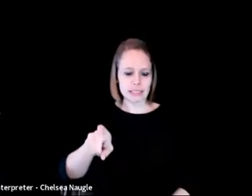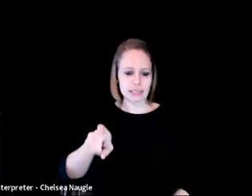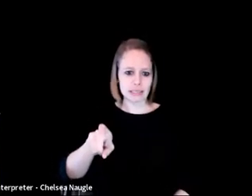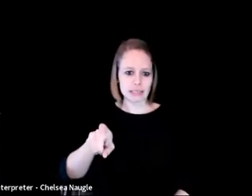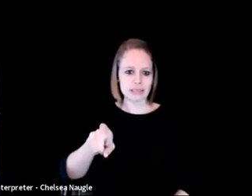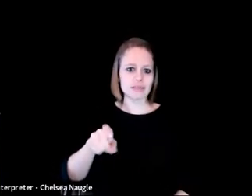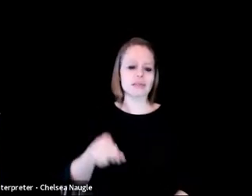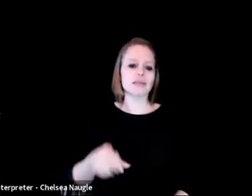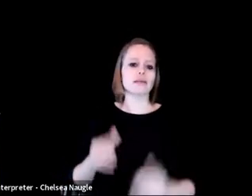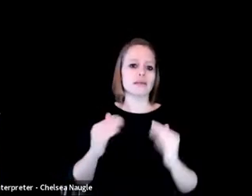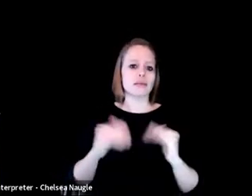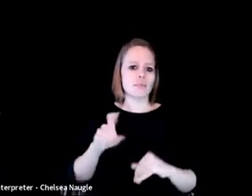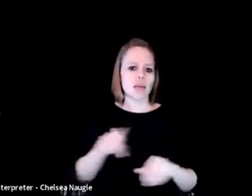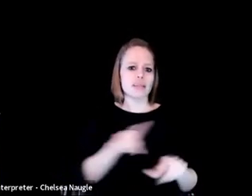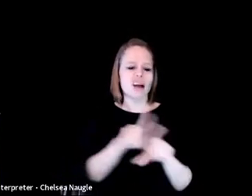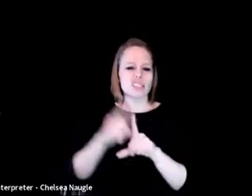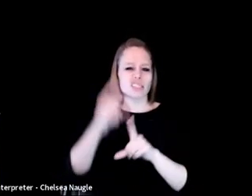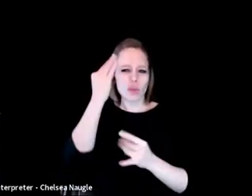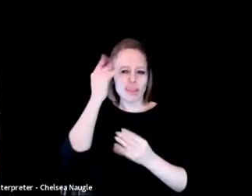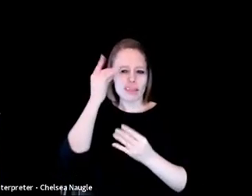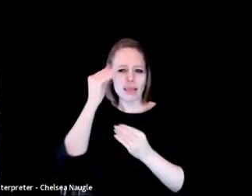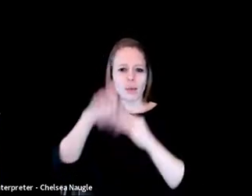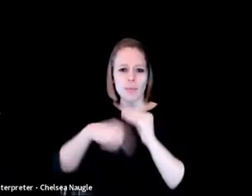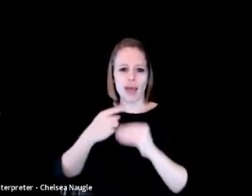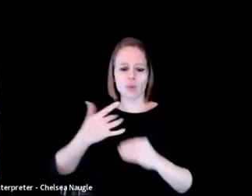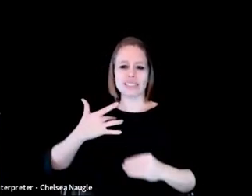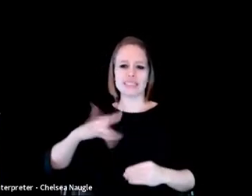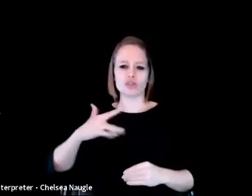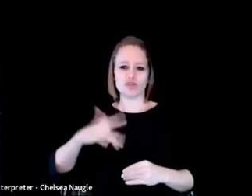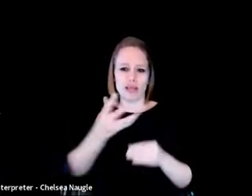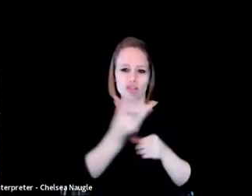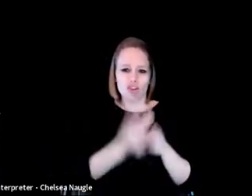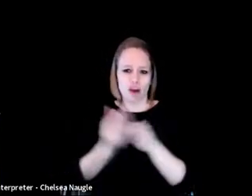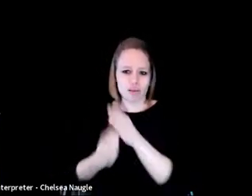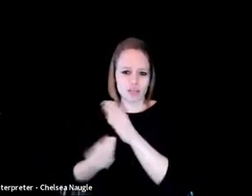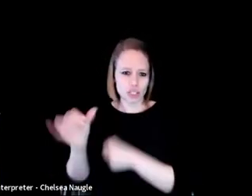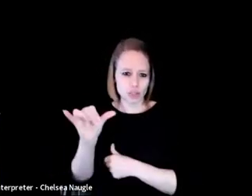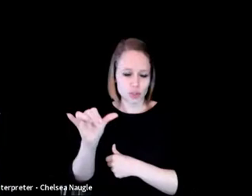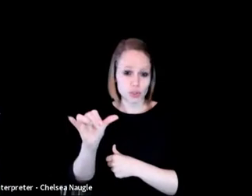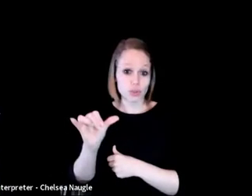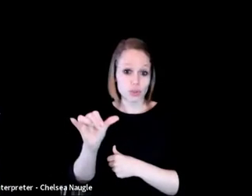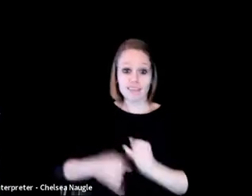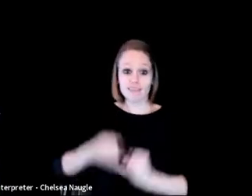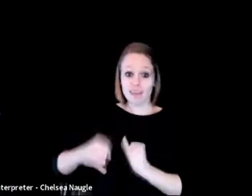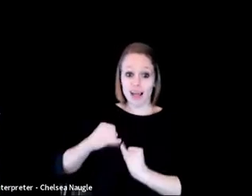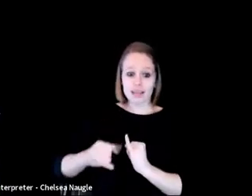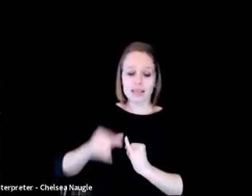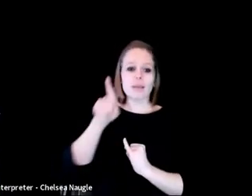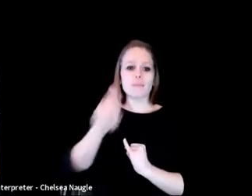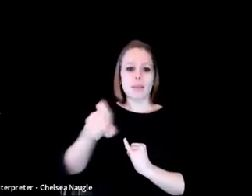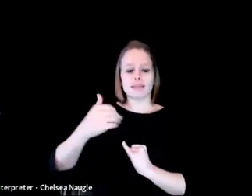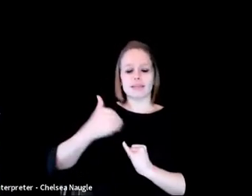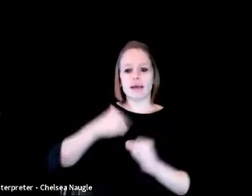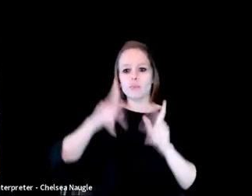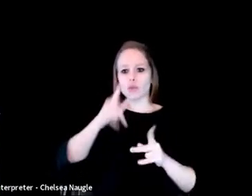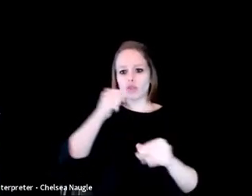just mentioned on the previous slide. But finally, that assessment has to include a professional who's knowledgeable in deaf